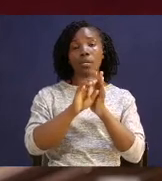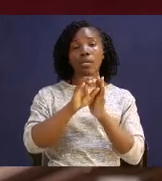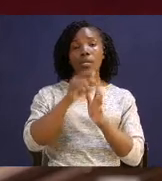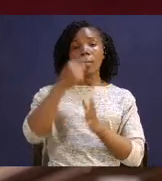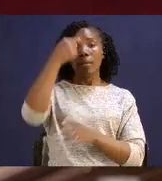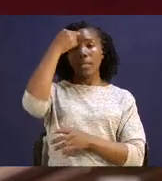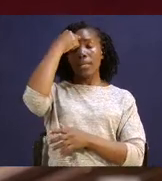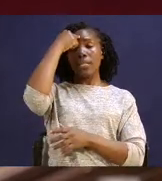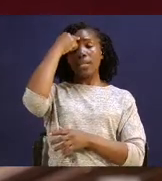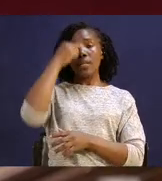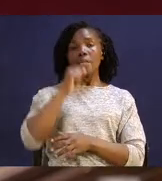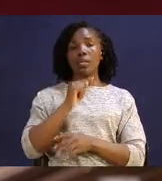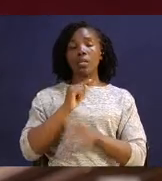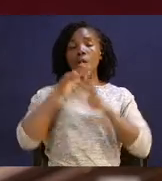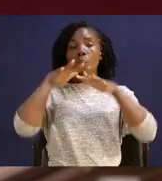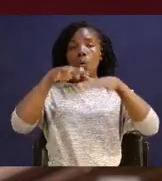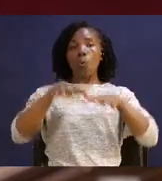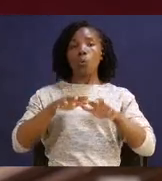is big.